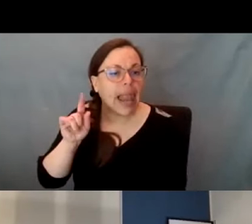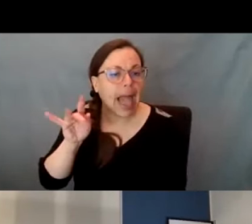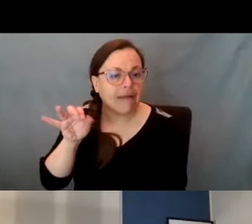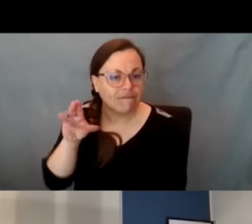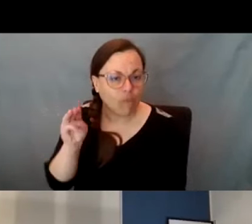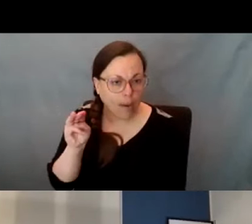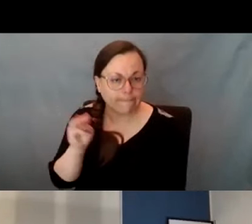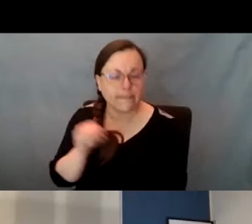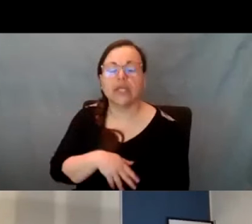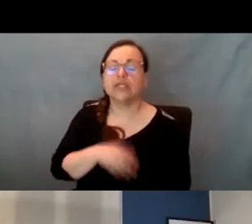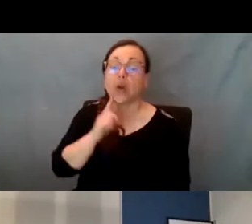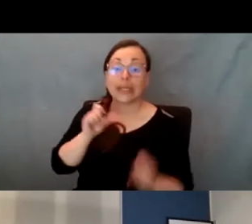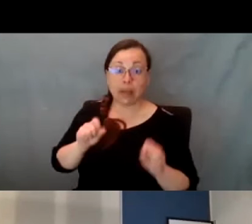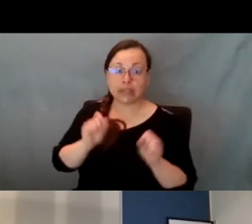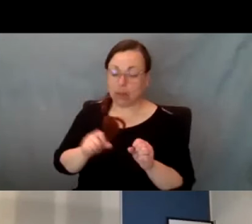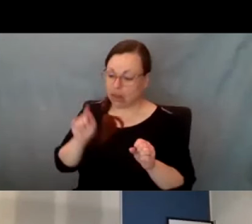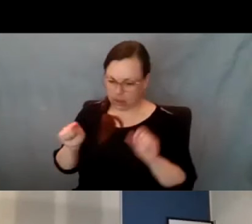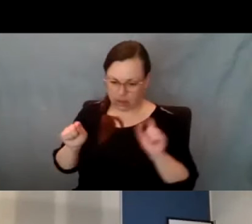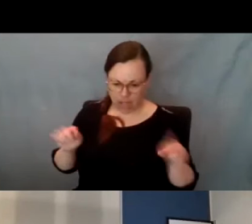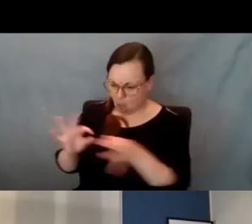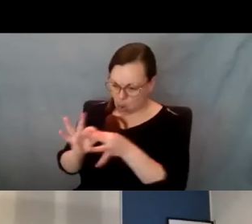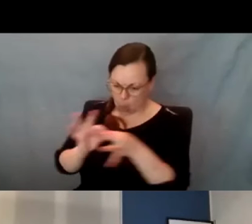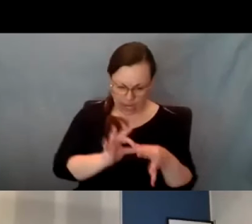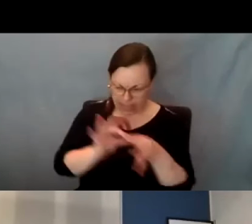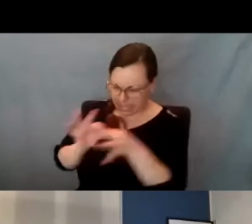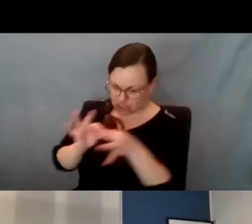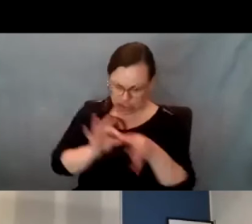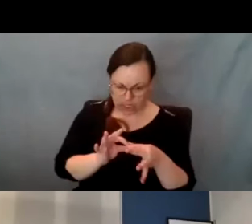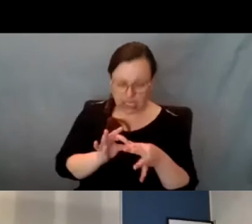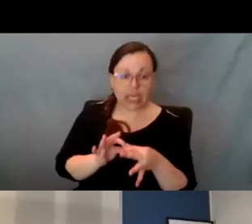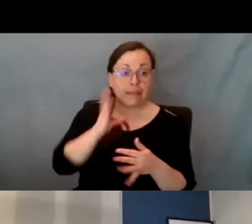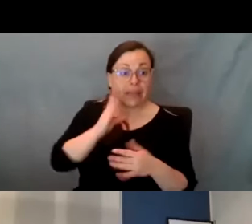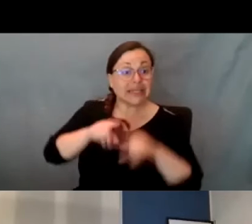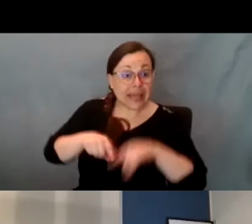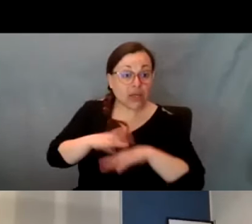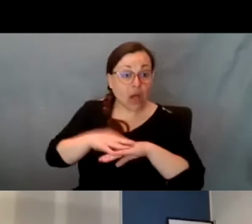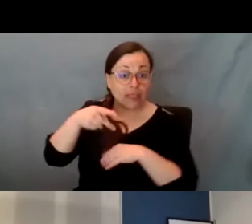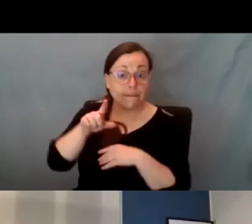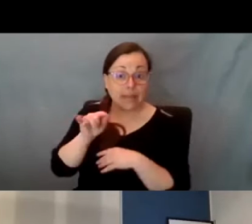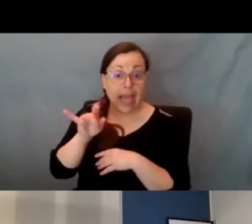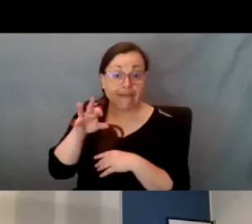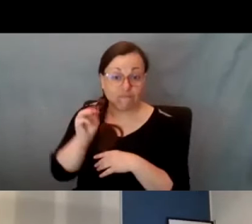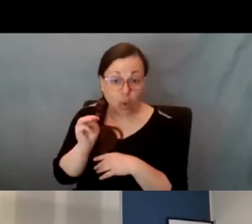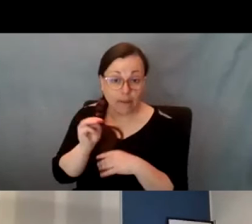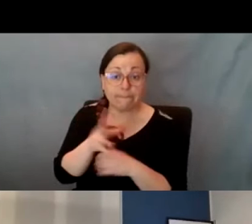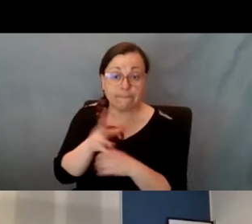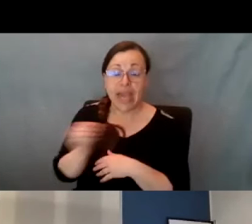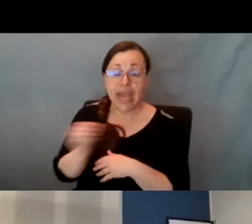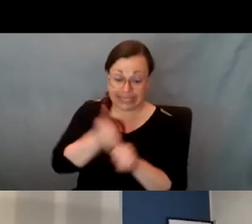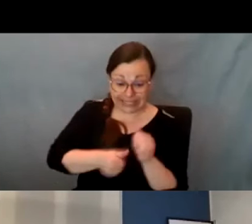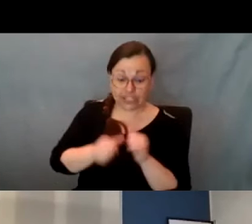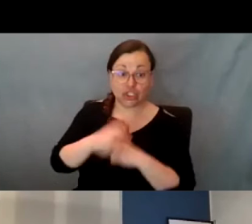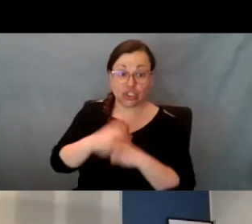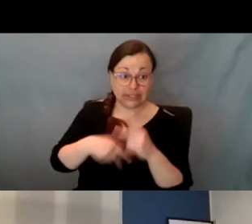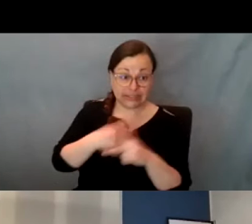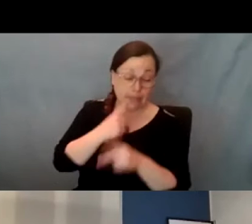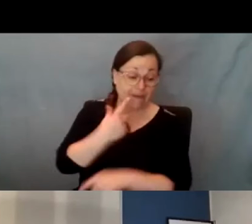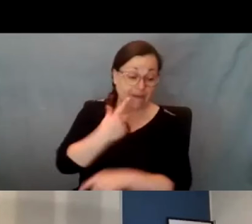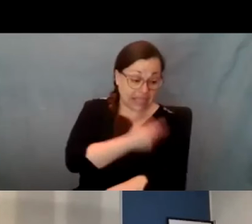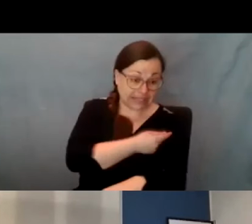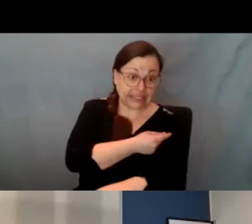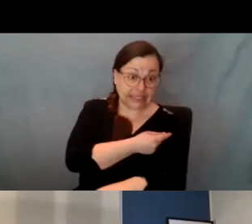of vaccine-induced protection are linked to the platform and unique to each platform of each type of vaccine. Or maybe they